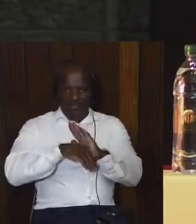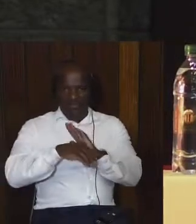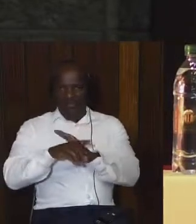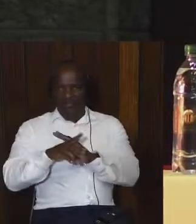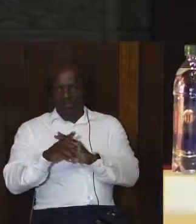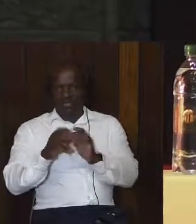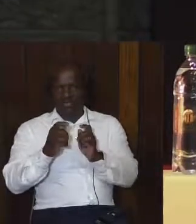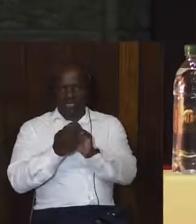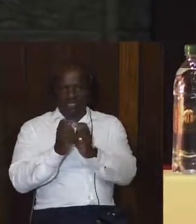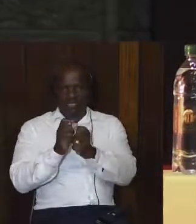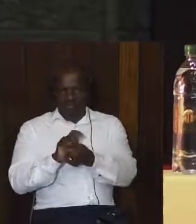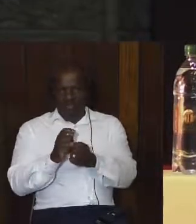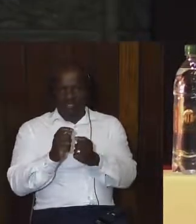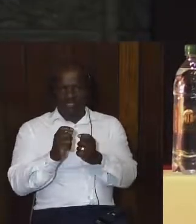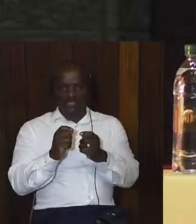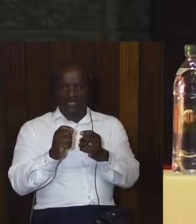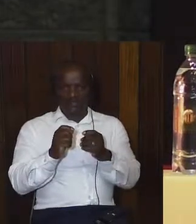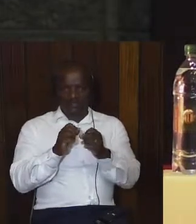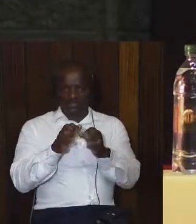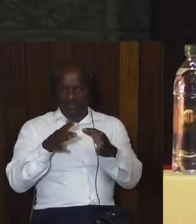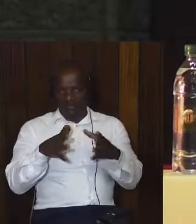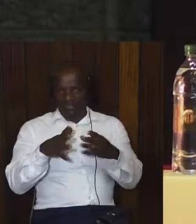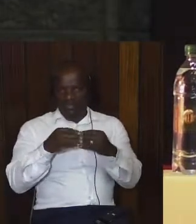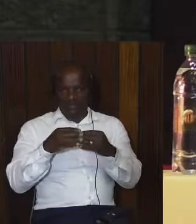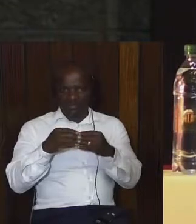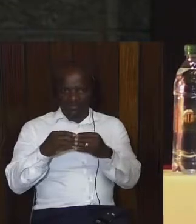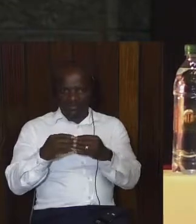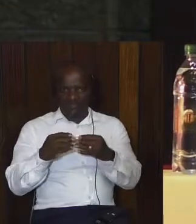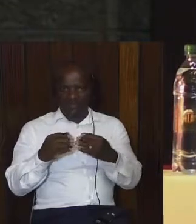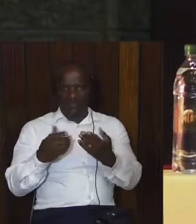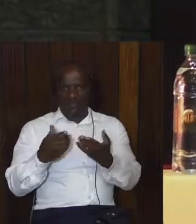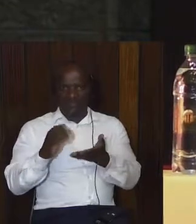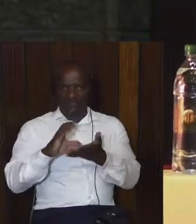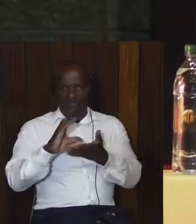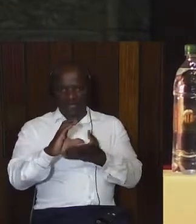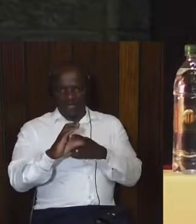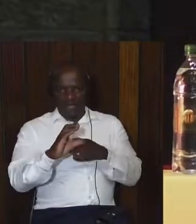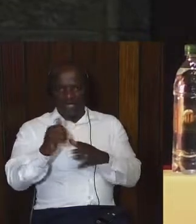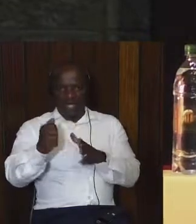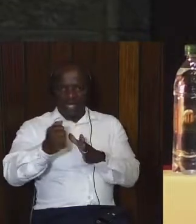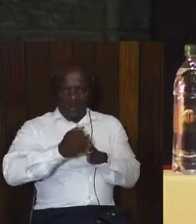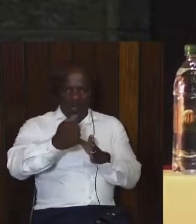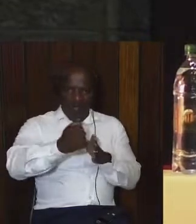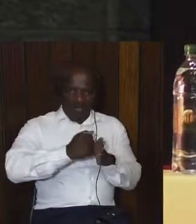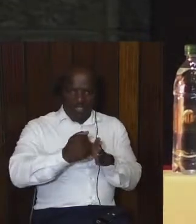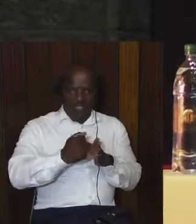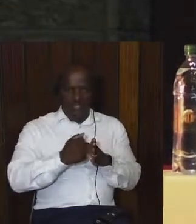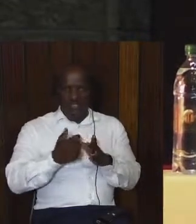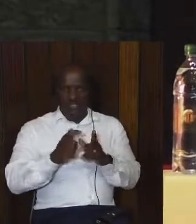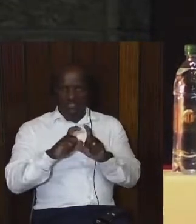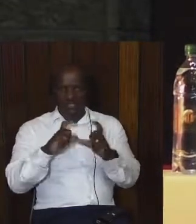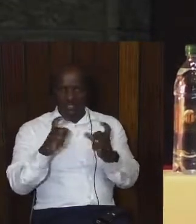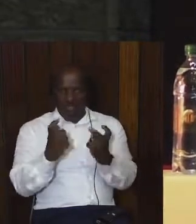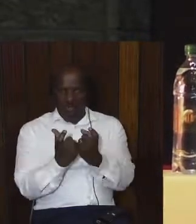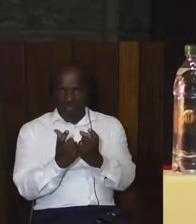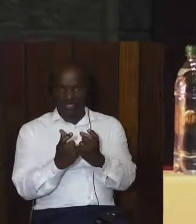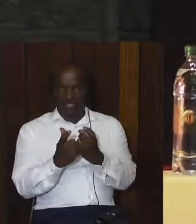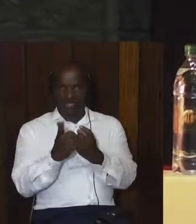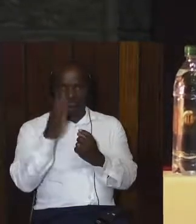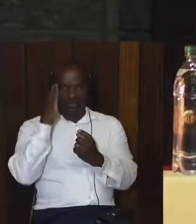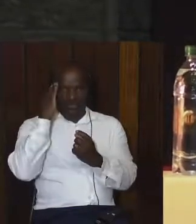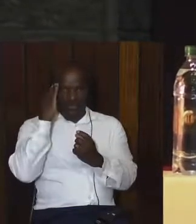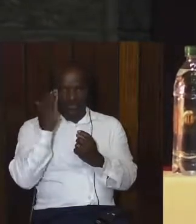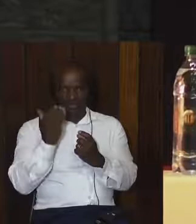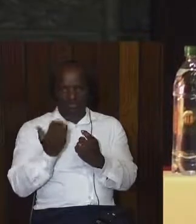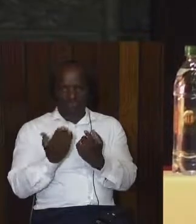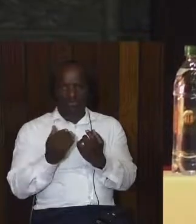Chairperson and members, was mainly around the compensation of employees, The committee would know that